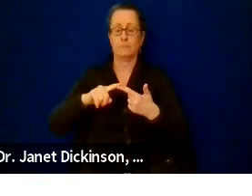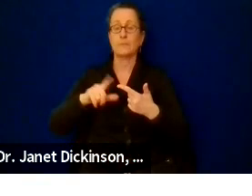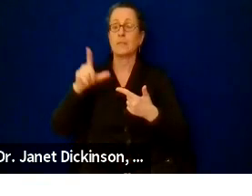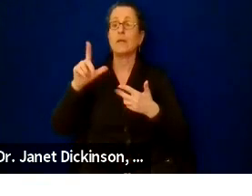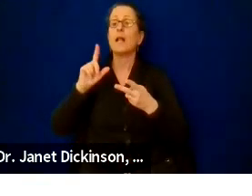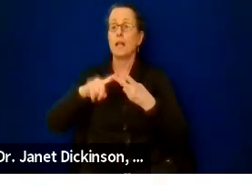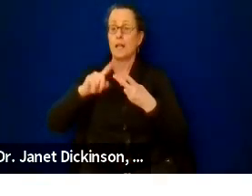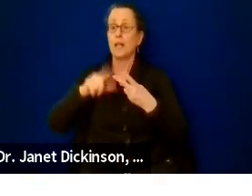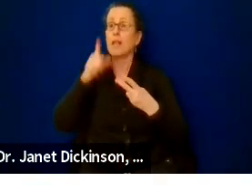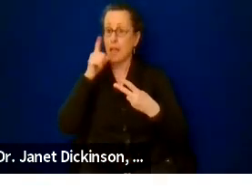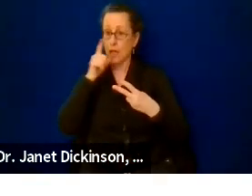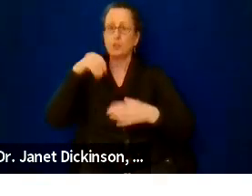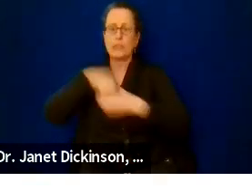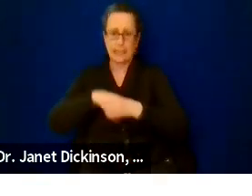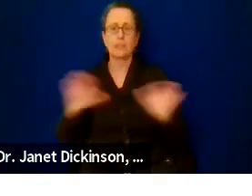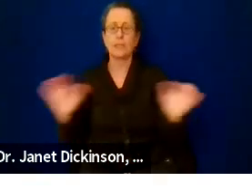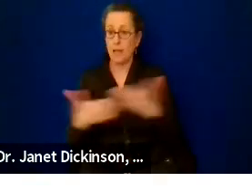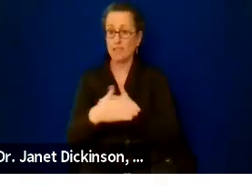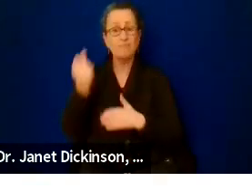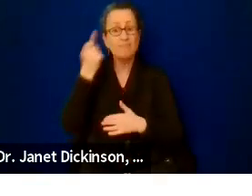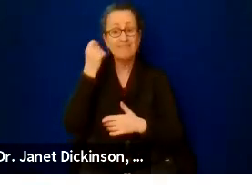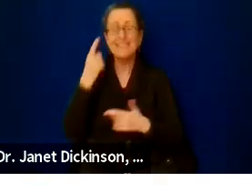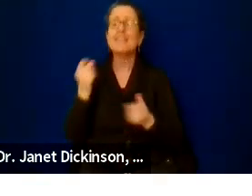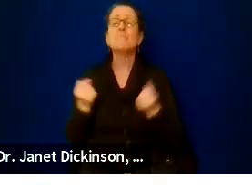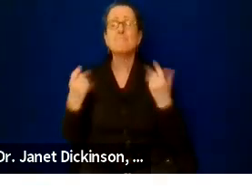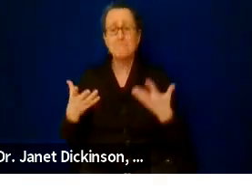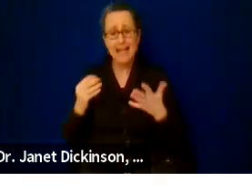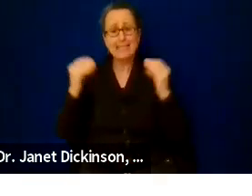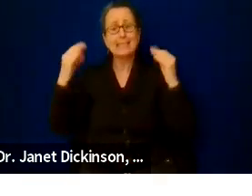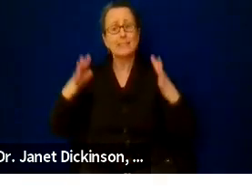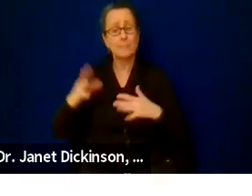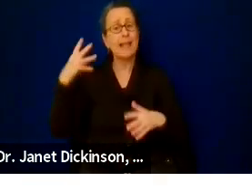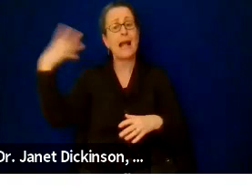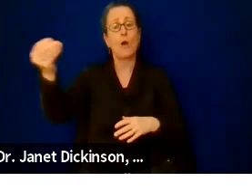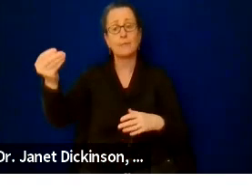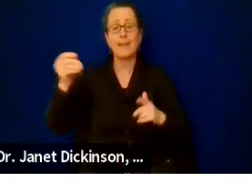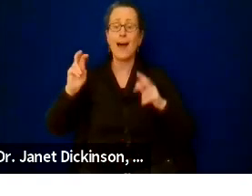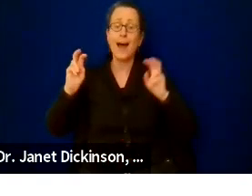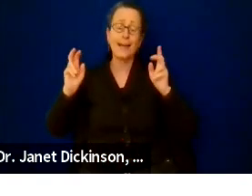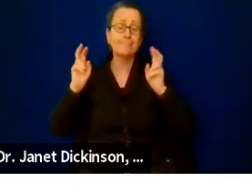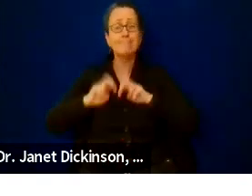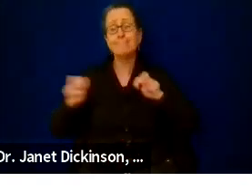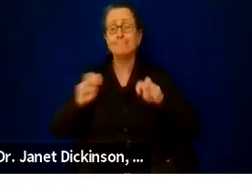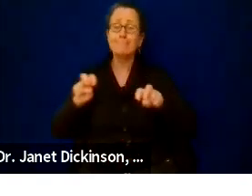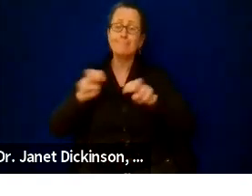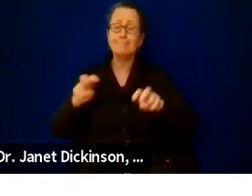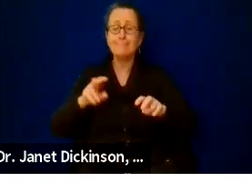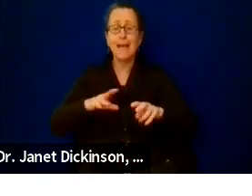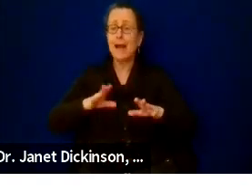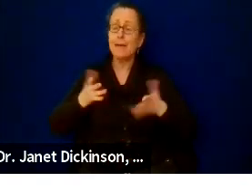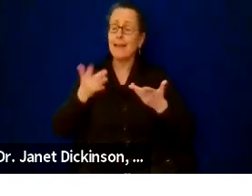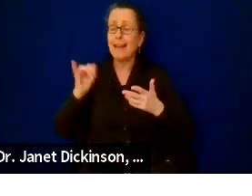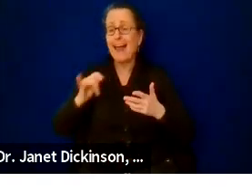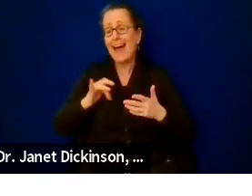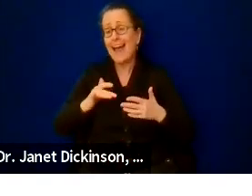classroom. But many of our teachers are planning on picnics outside when the weather is nice, just to enjoy the fresh air